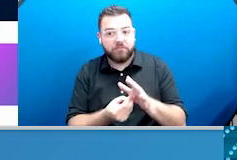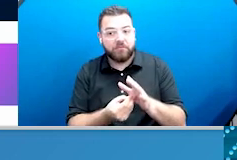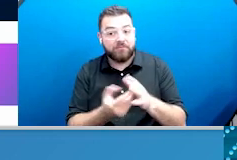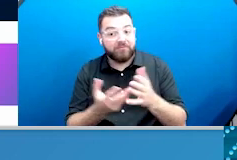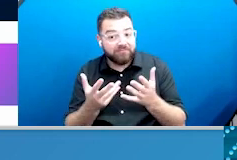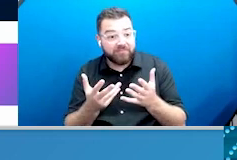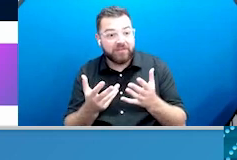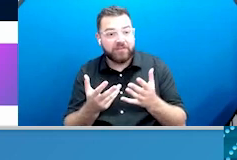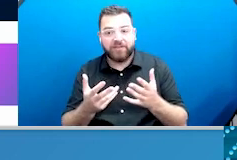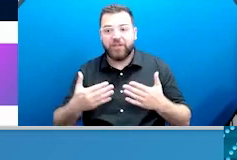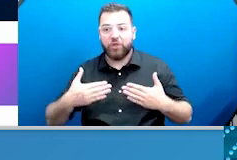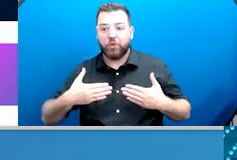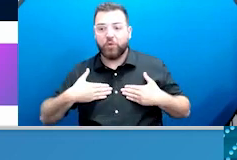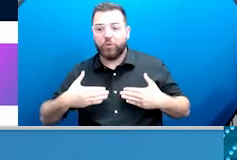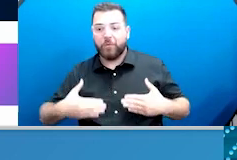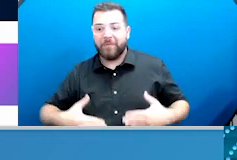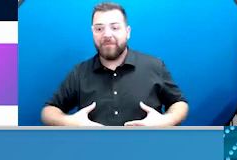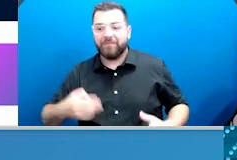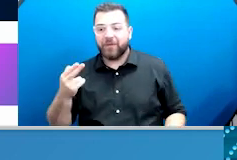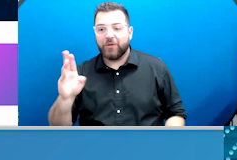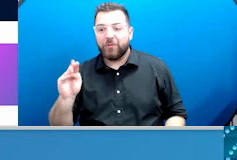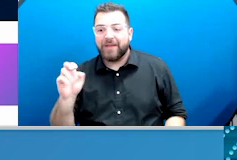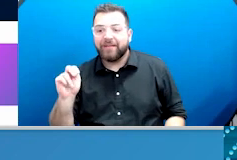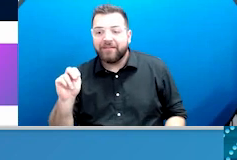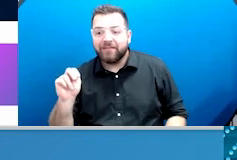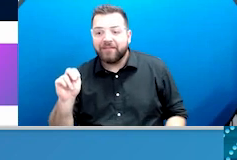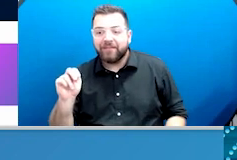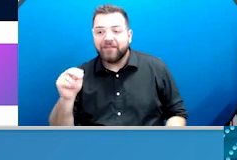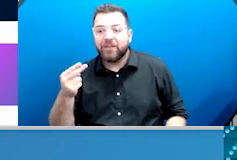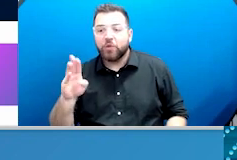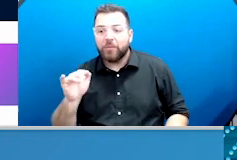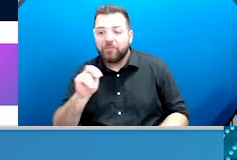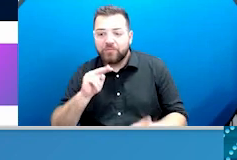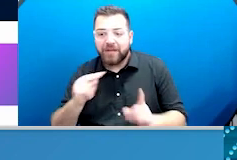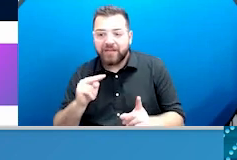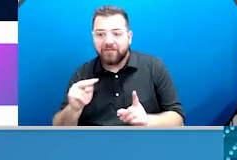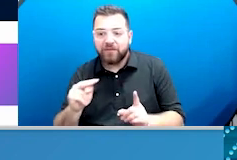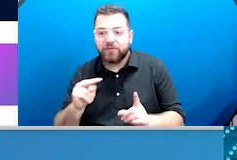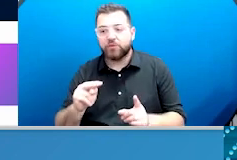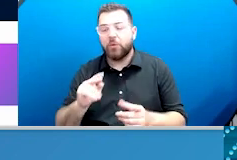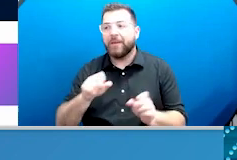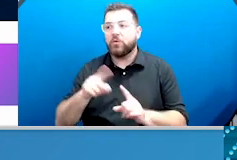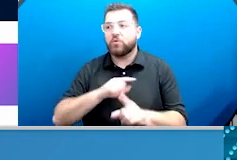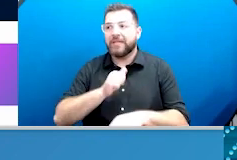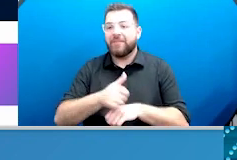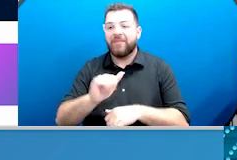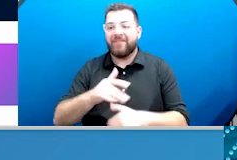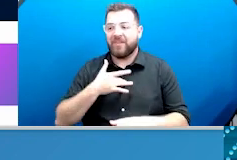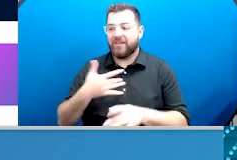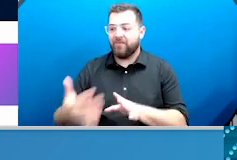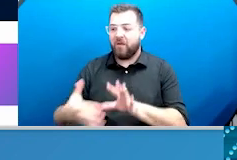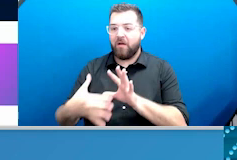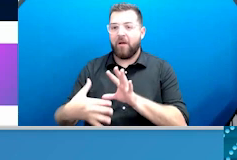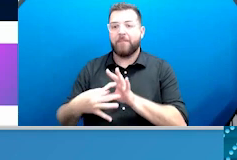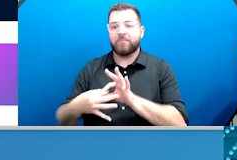the human side of teaching. And so, again, like creating that sense of belonging, making your course open